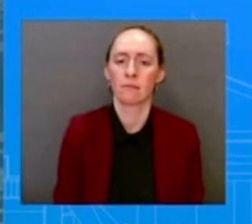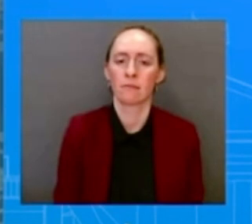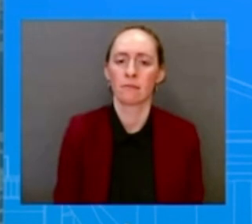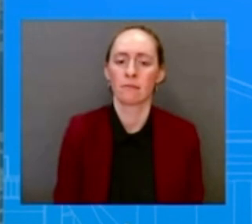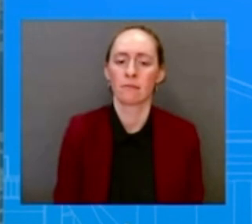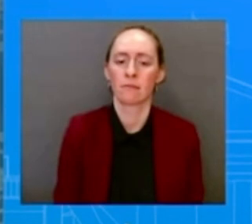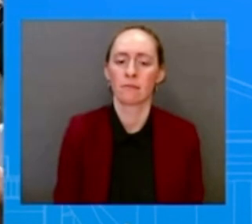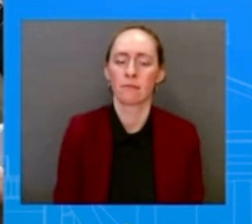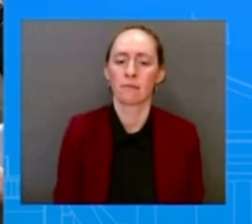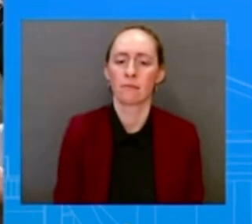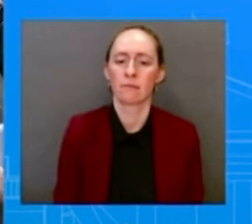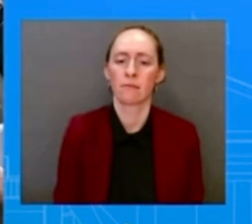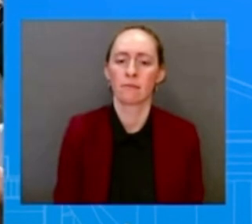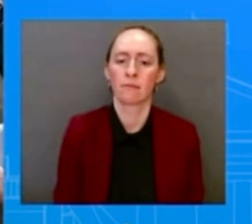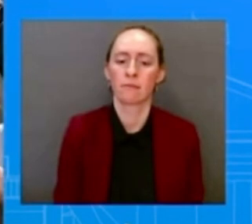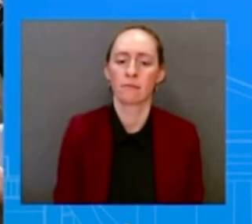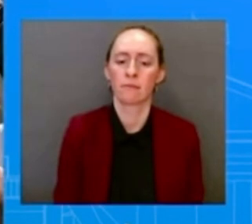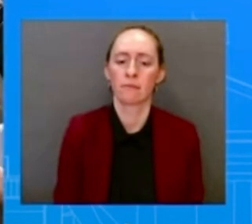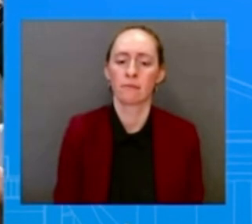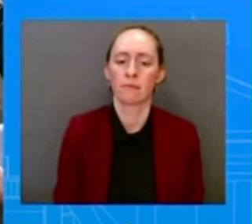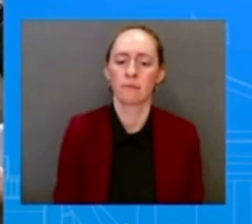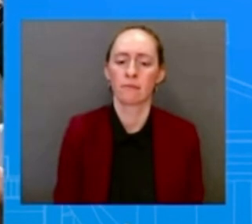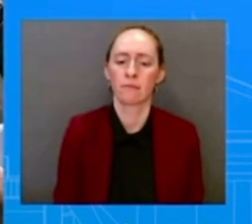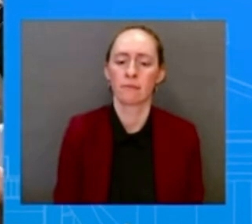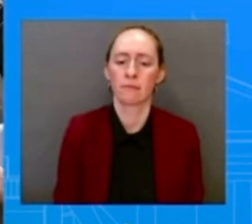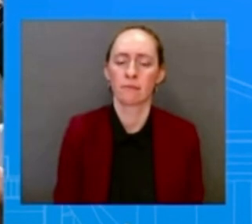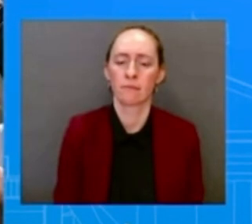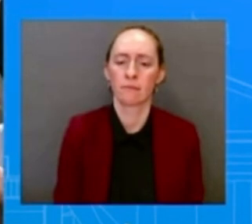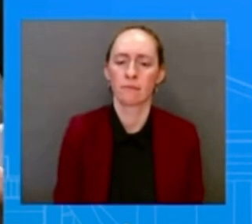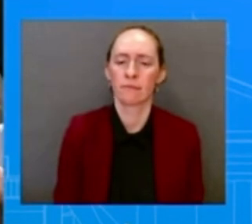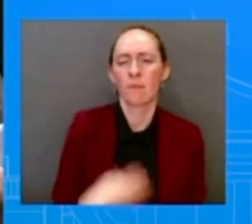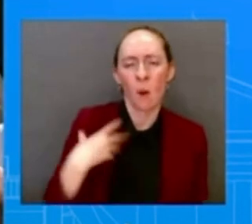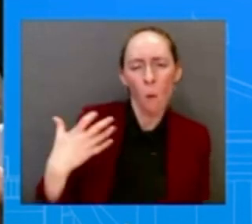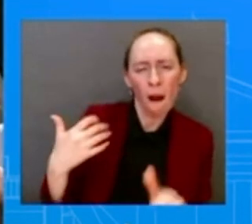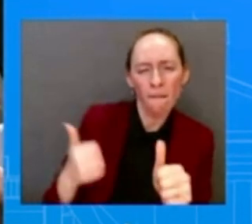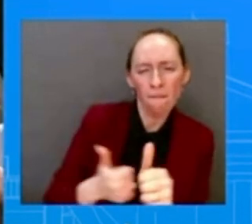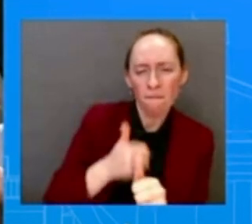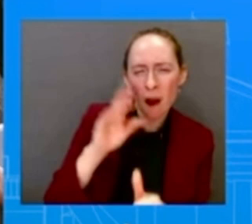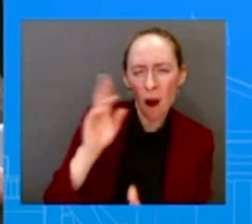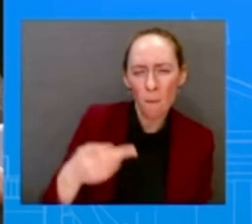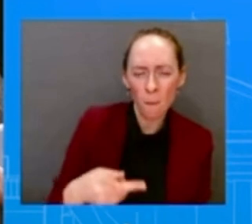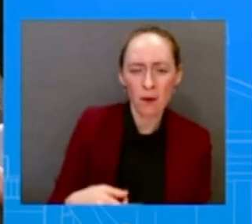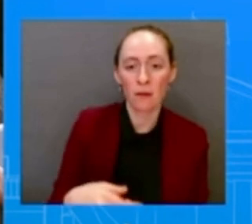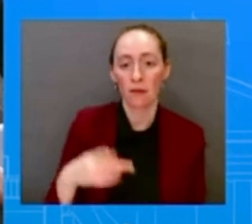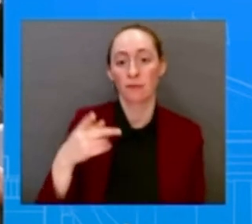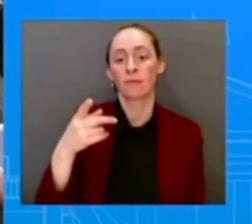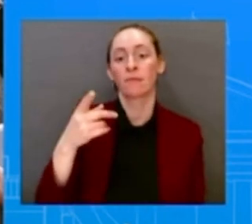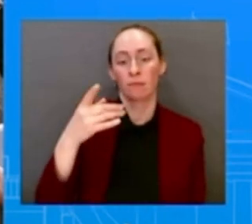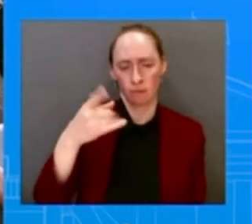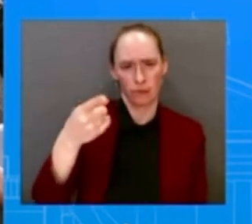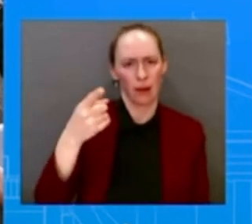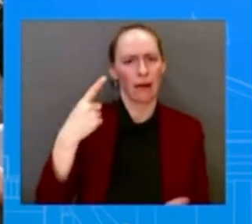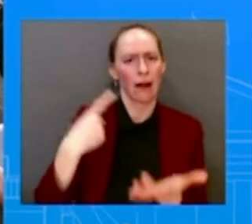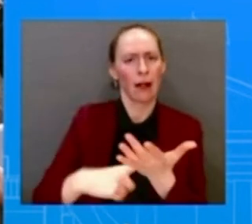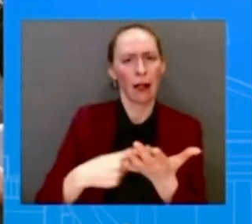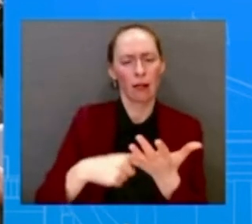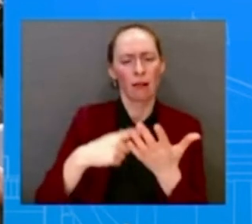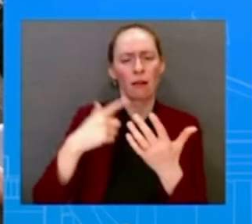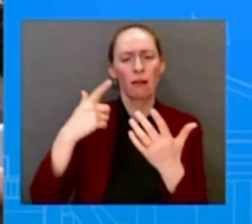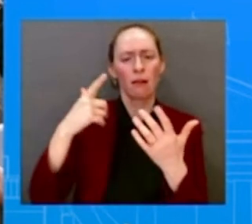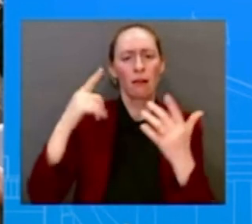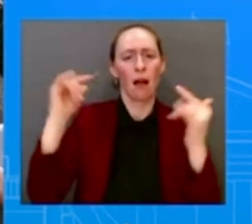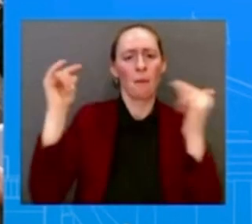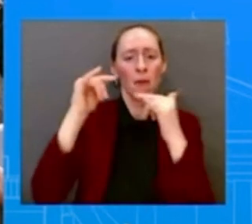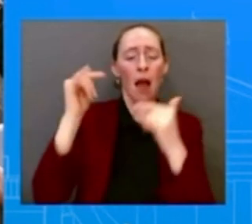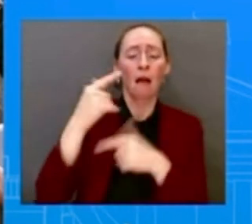civilian aircraft, is that what you meant initially when you said there was a reasonable threat to shoot it down? Yes,